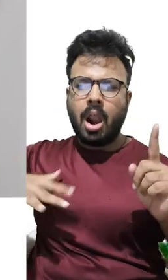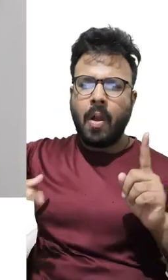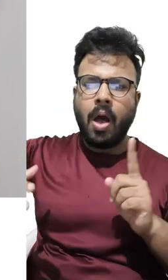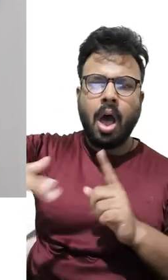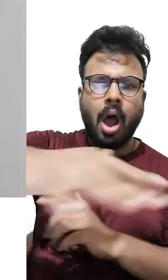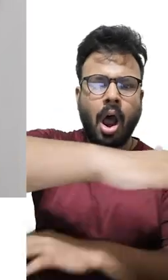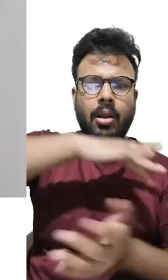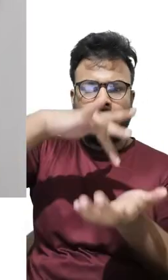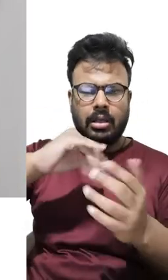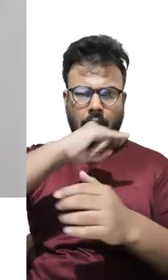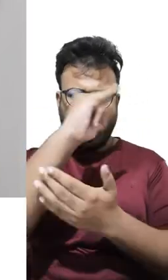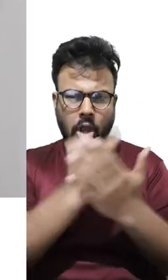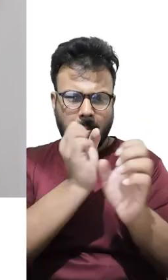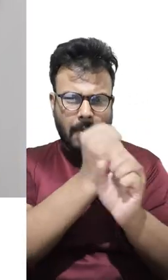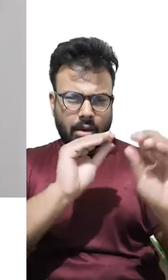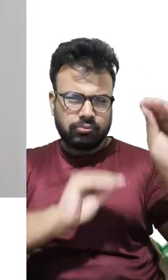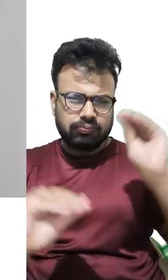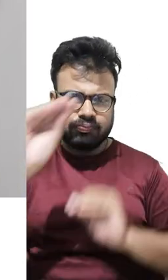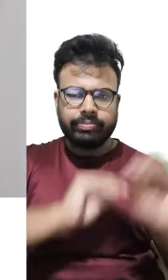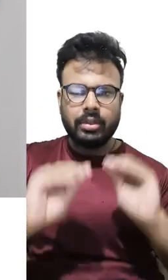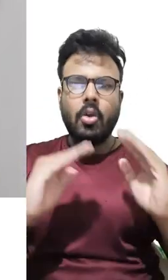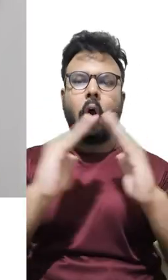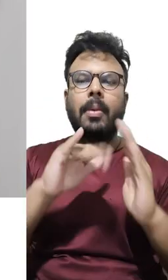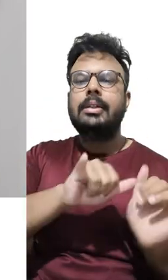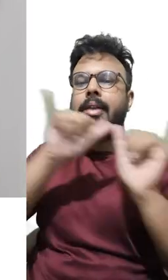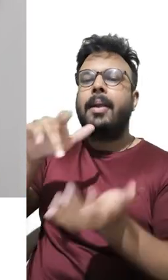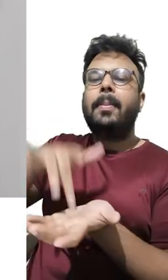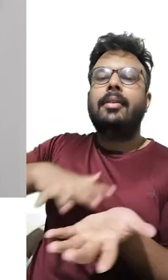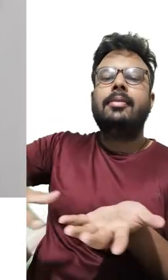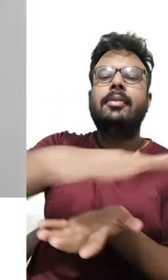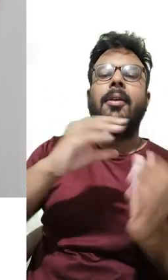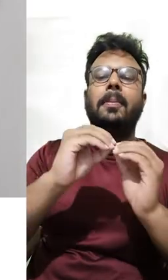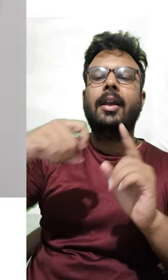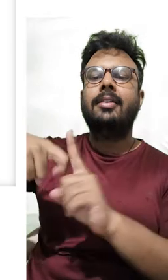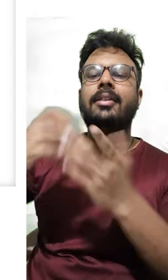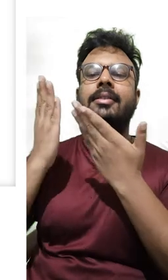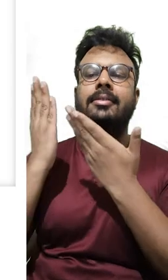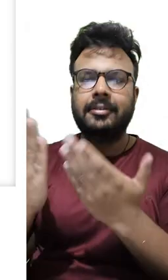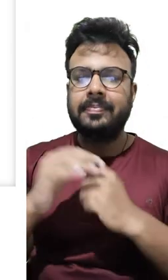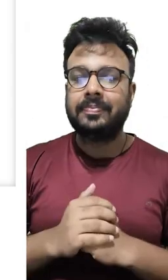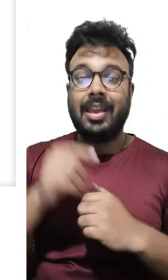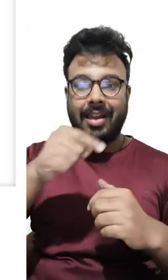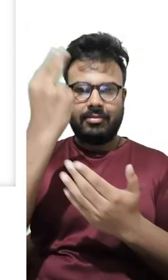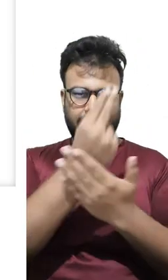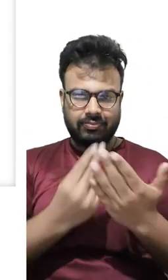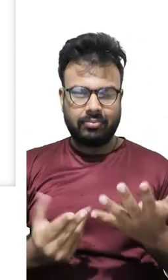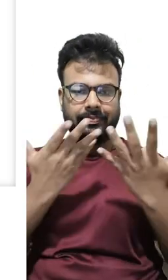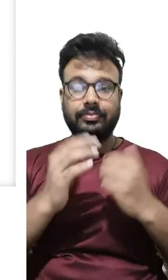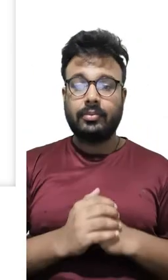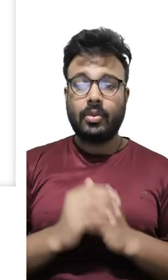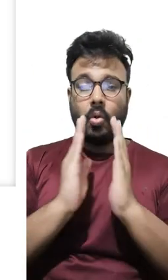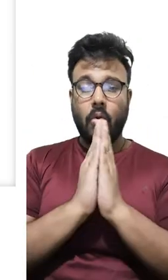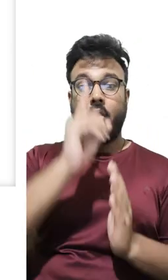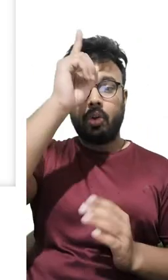have come to worship and request Devi for help to destroy the terrible buffalo